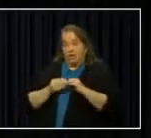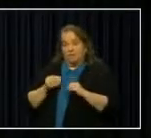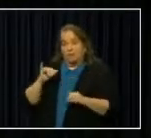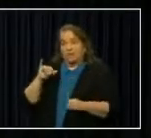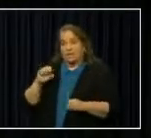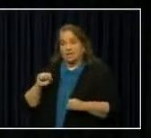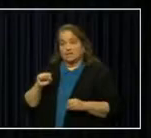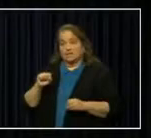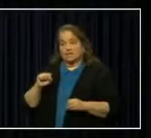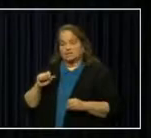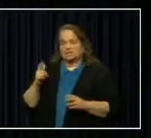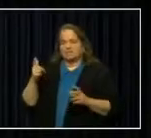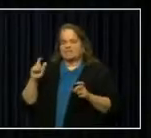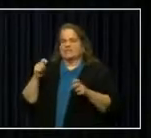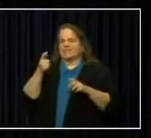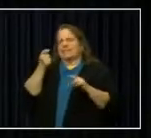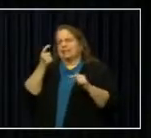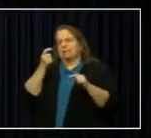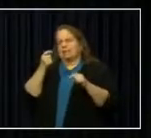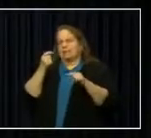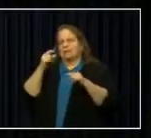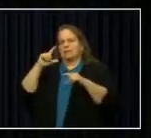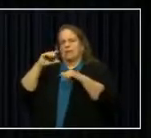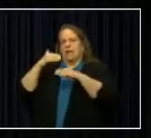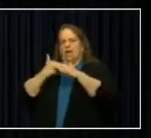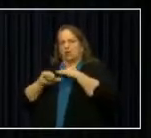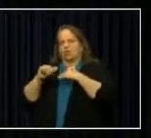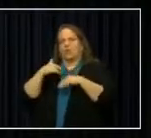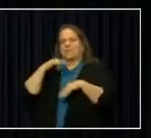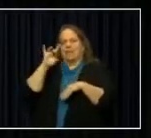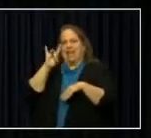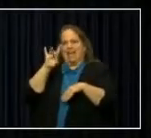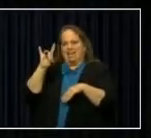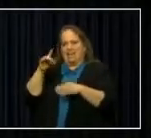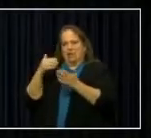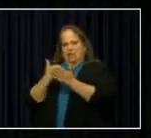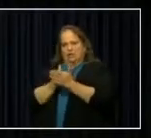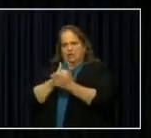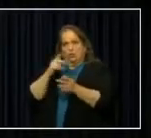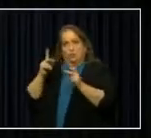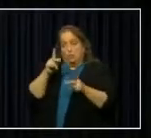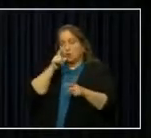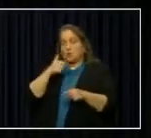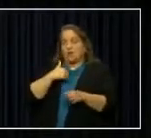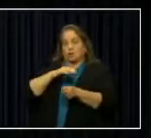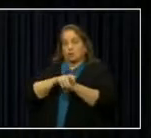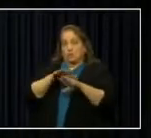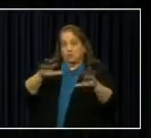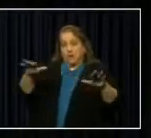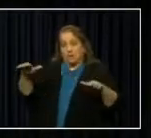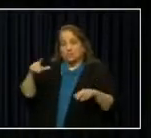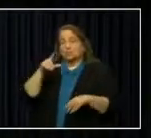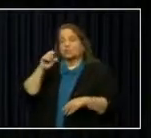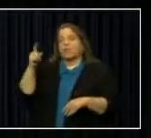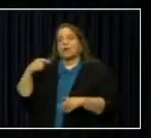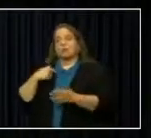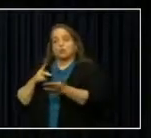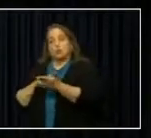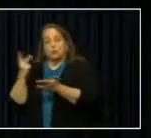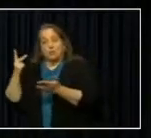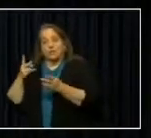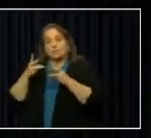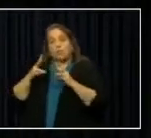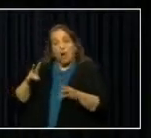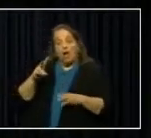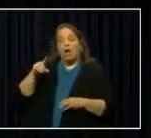is understated, we have 88 new cases of the coronavirus, and when you remove duplicates and